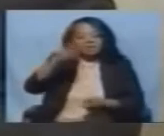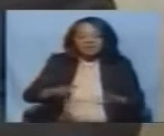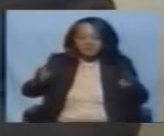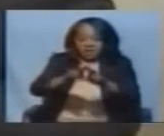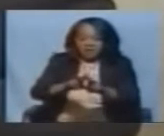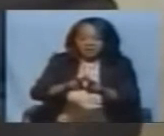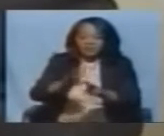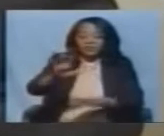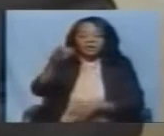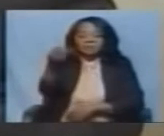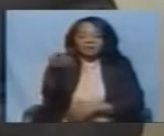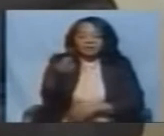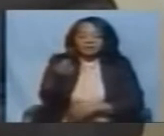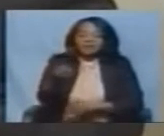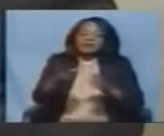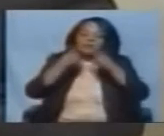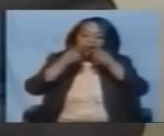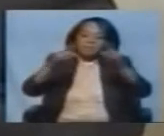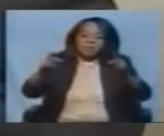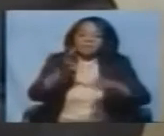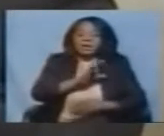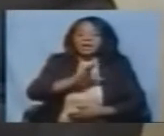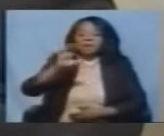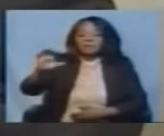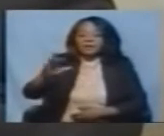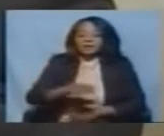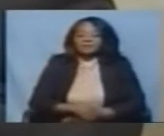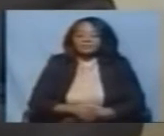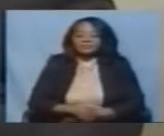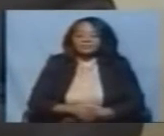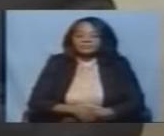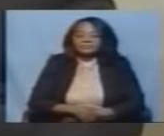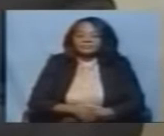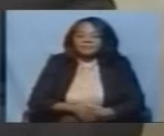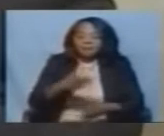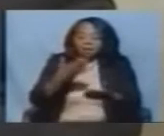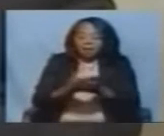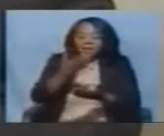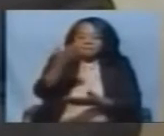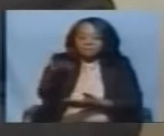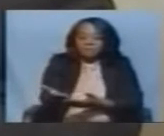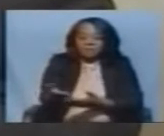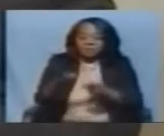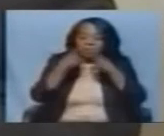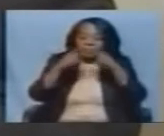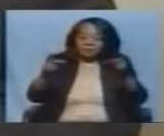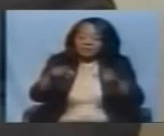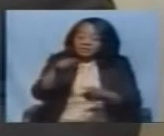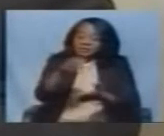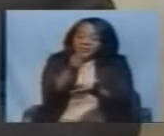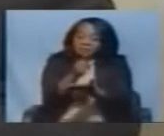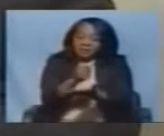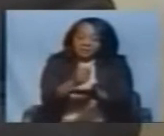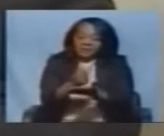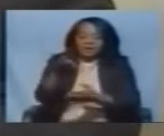money. In the private sector, if I may talk about that, even for public procurement, for instance, the budget,